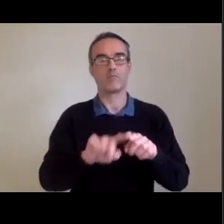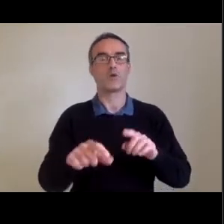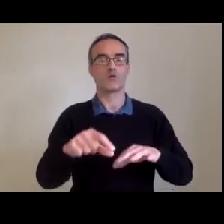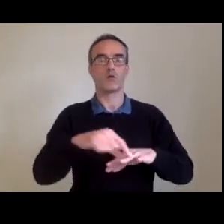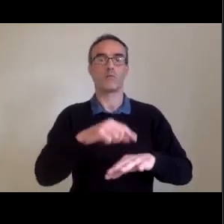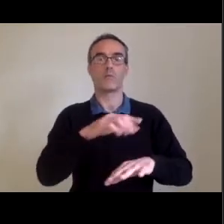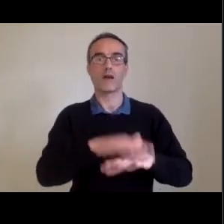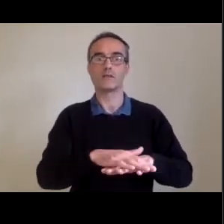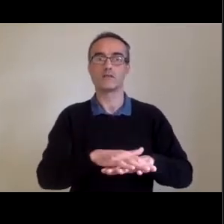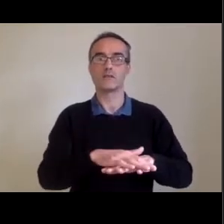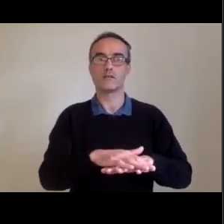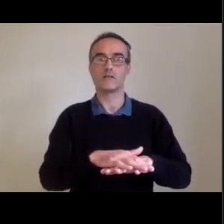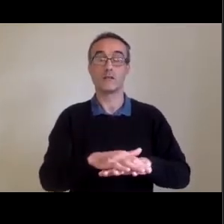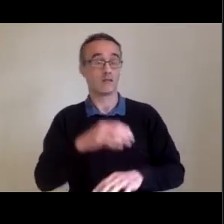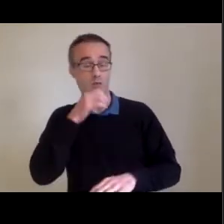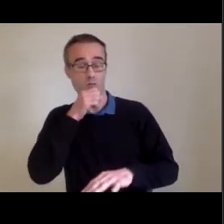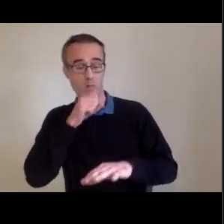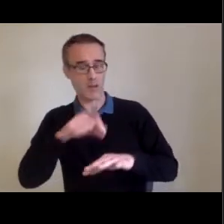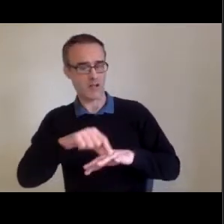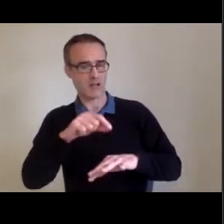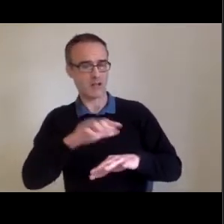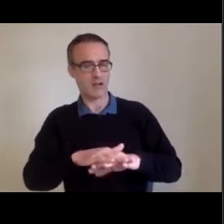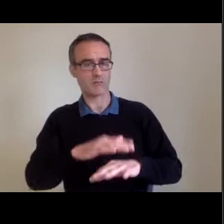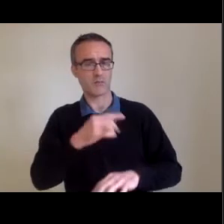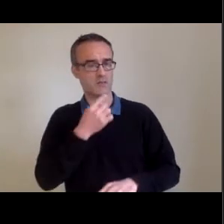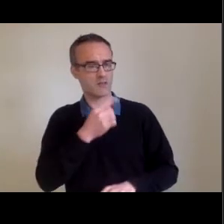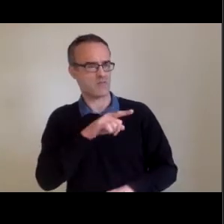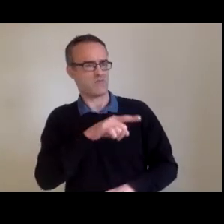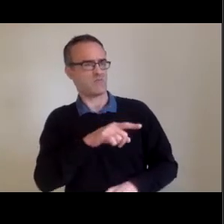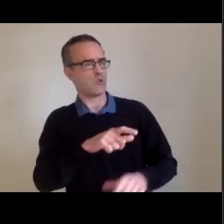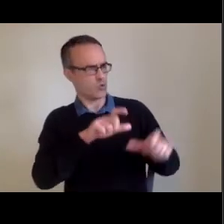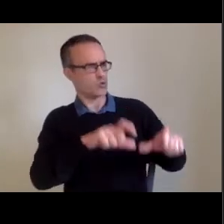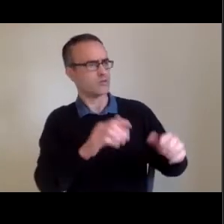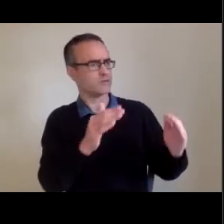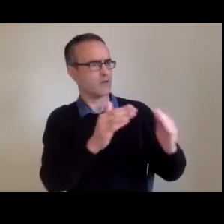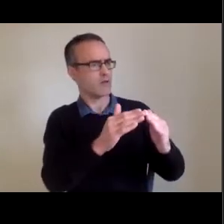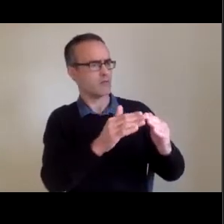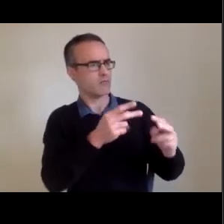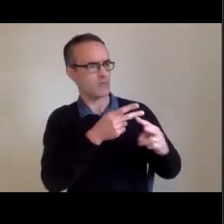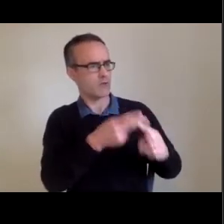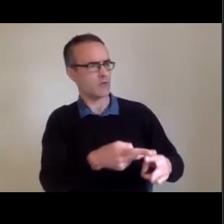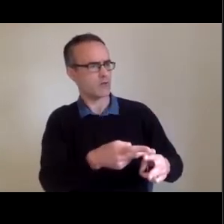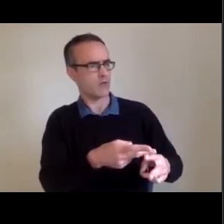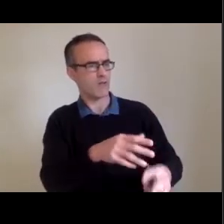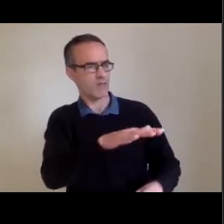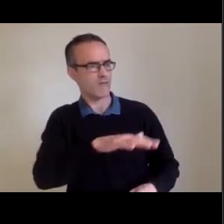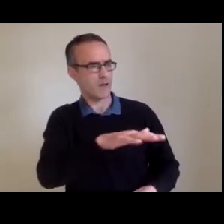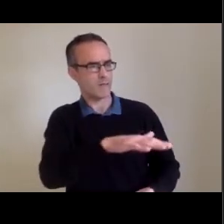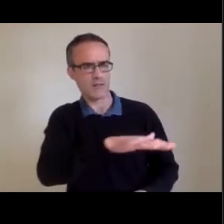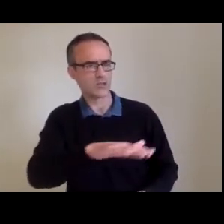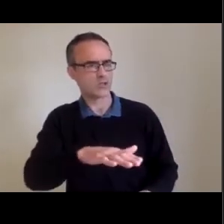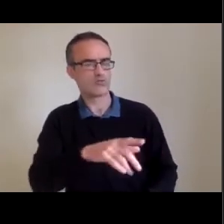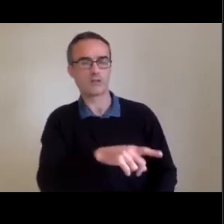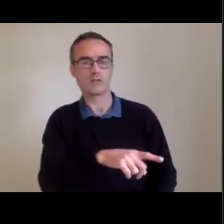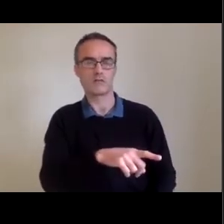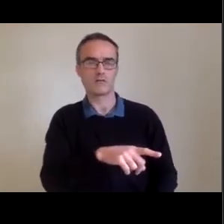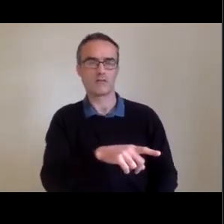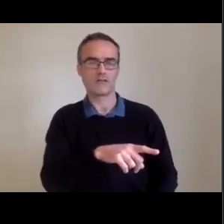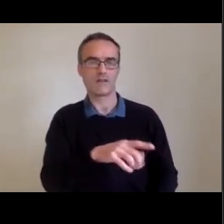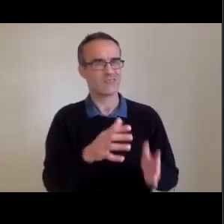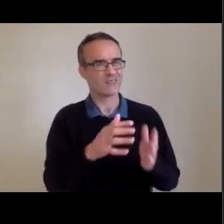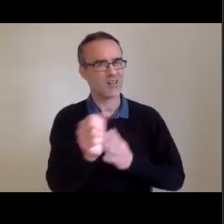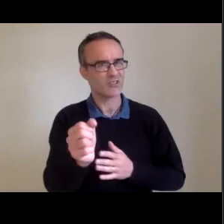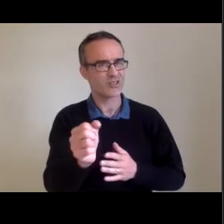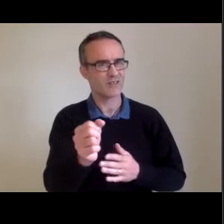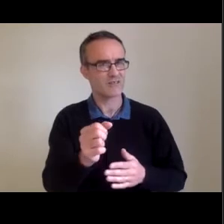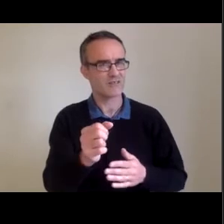at home and raise kids and watch after the home. And that is a big challenge. It's a big challenge because